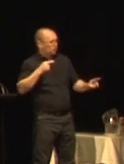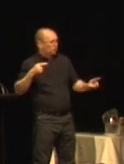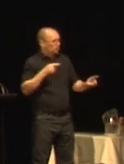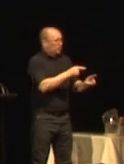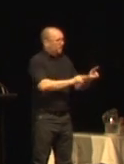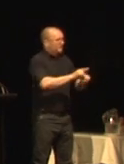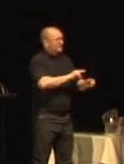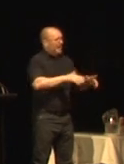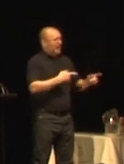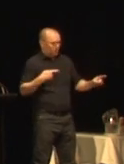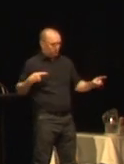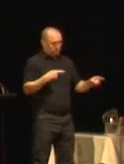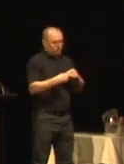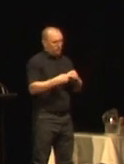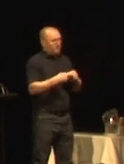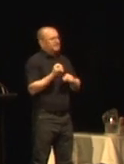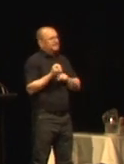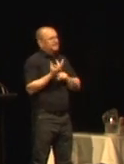UN.